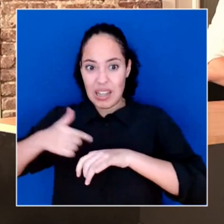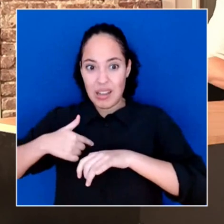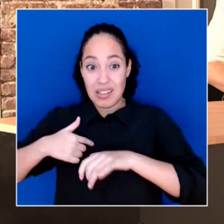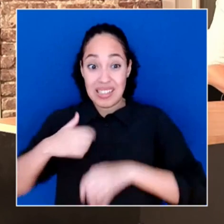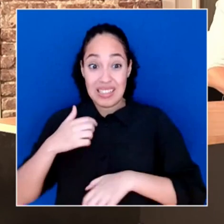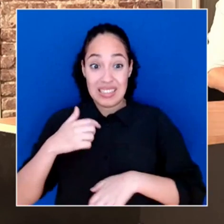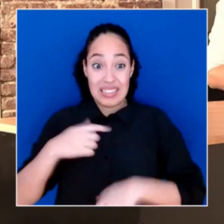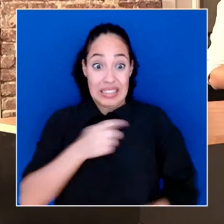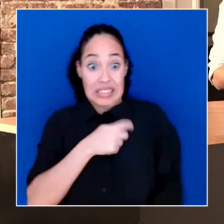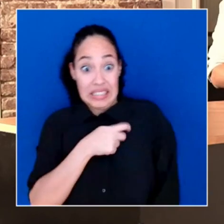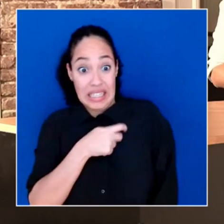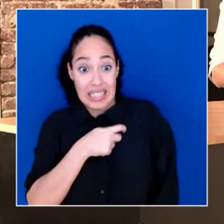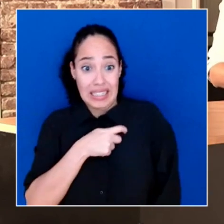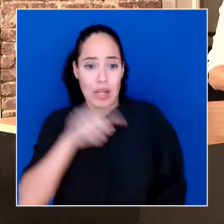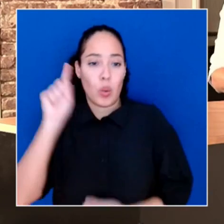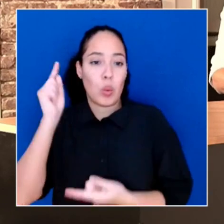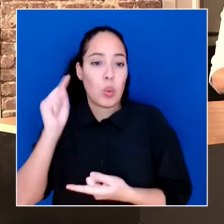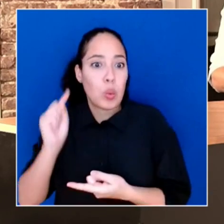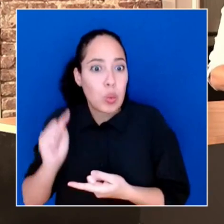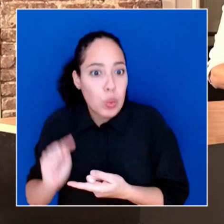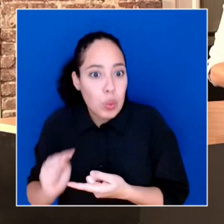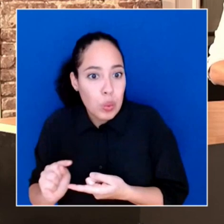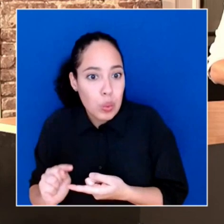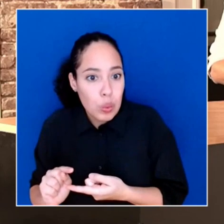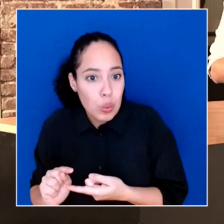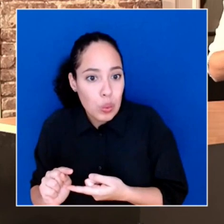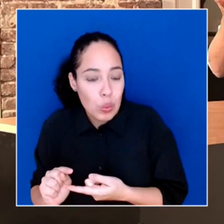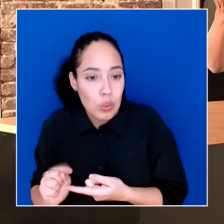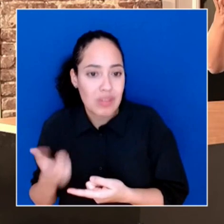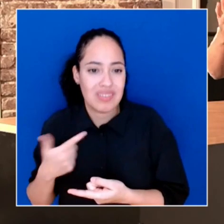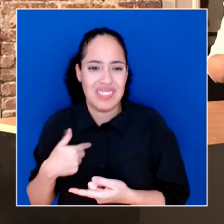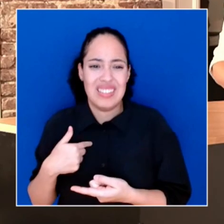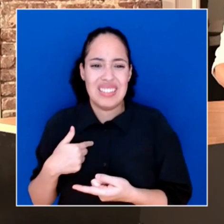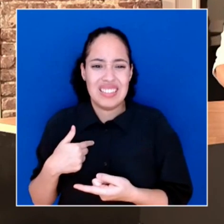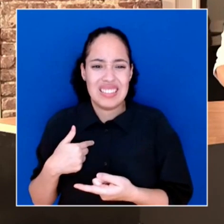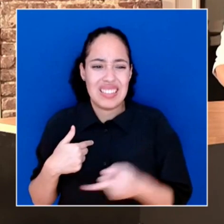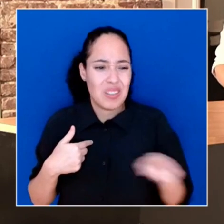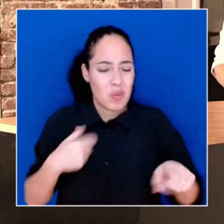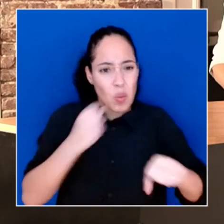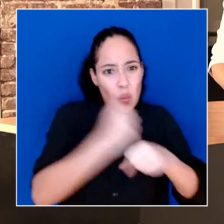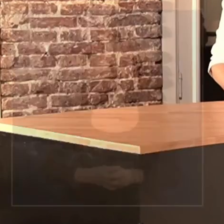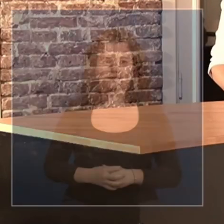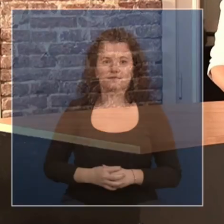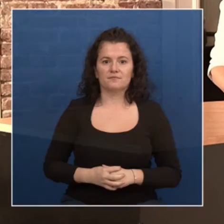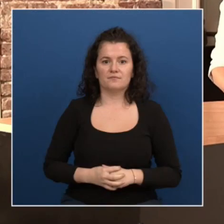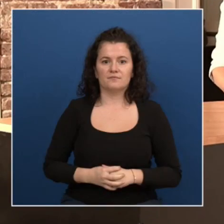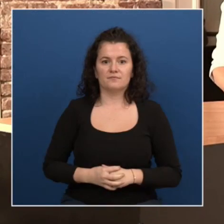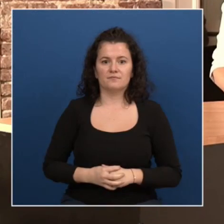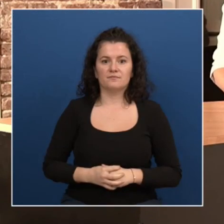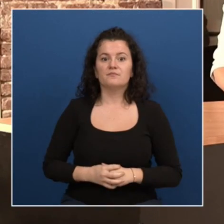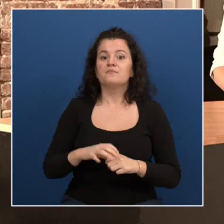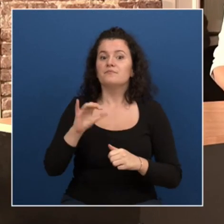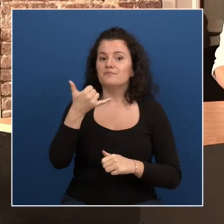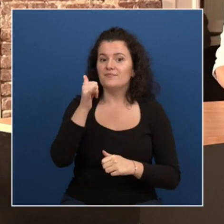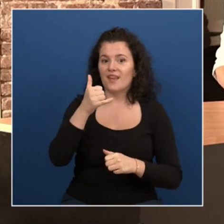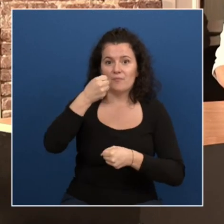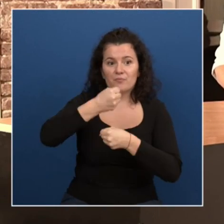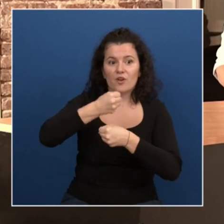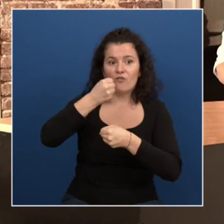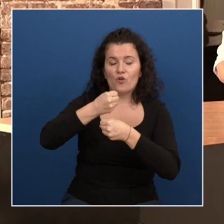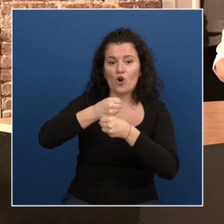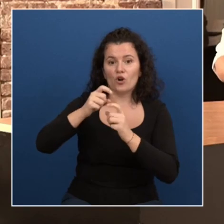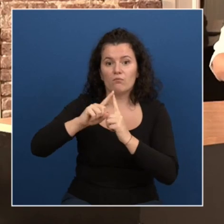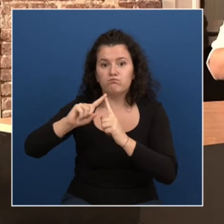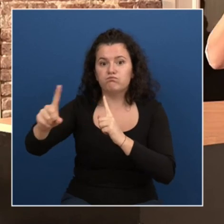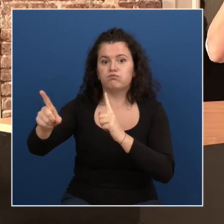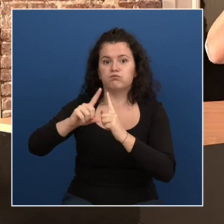else. Yeah, right. I mean, the commute itself, it can be draining. I mean, yeah, I get it. I can relate. Yeah,